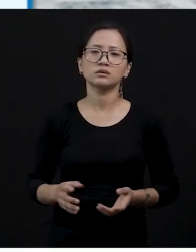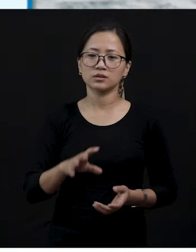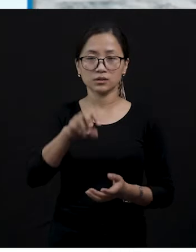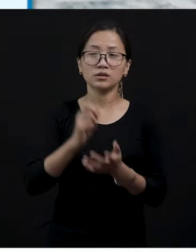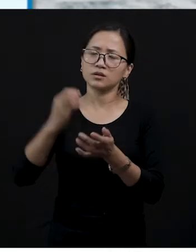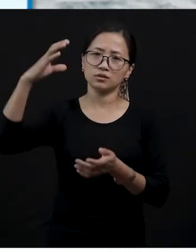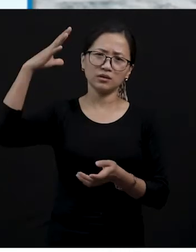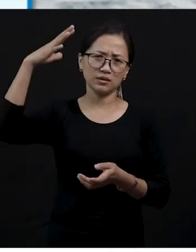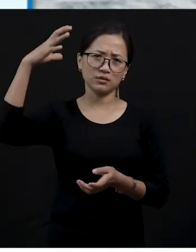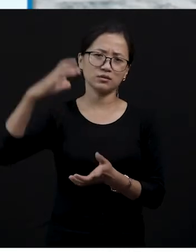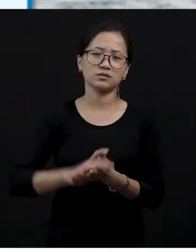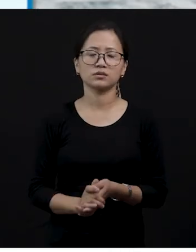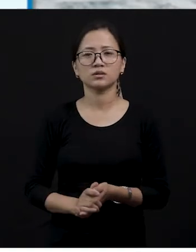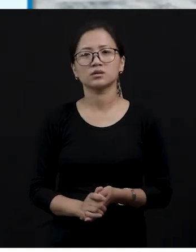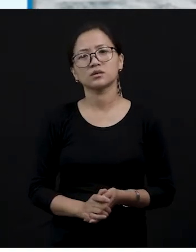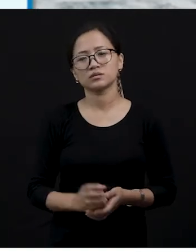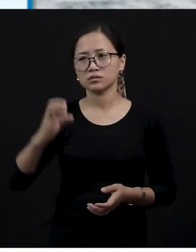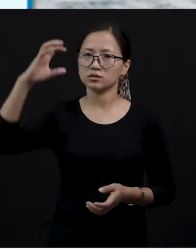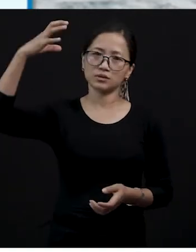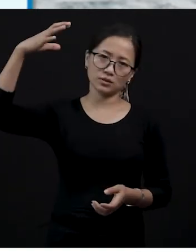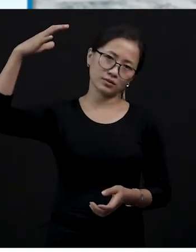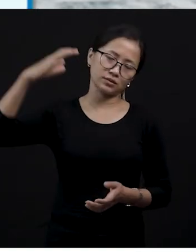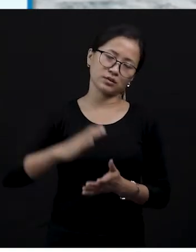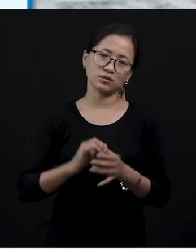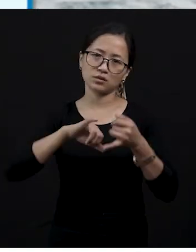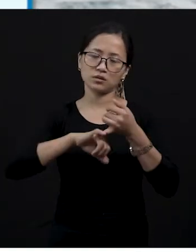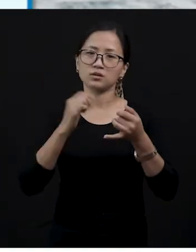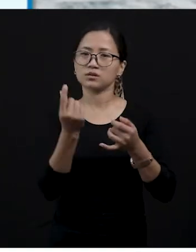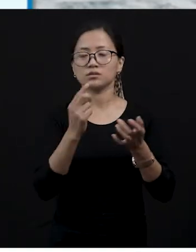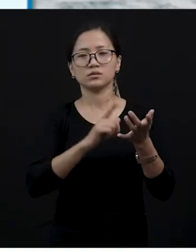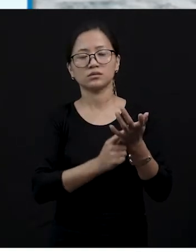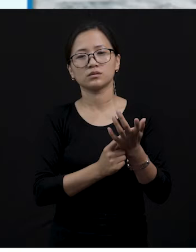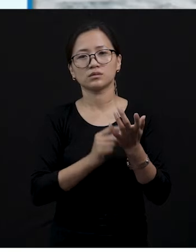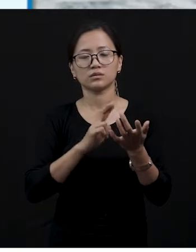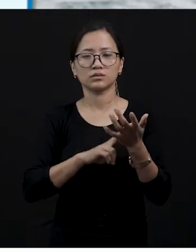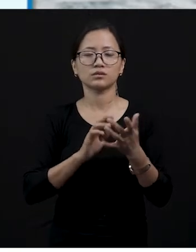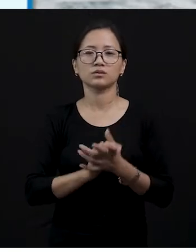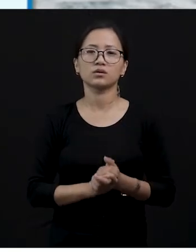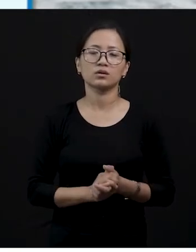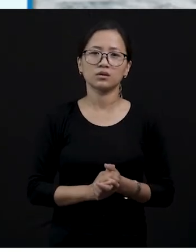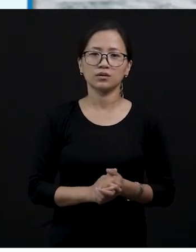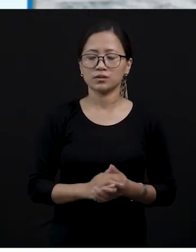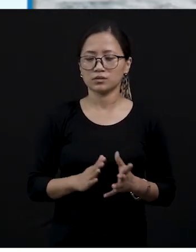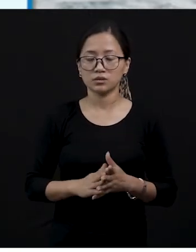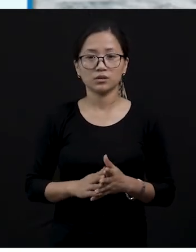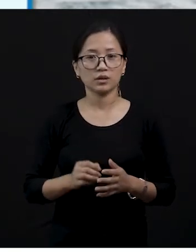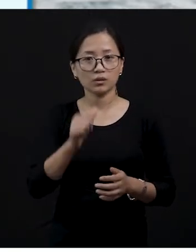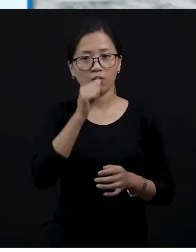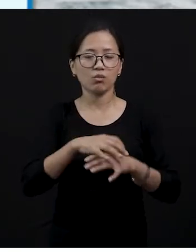get heat? From the sun, natural source. Sunlight makes the ocean